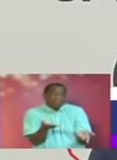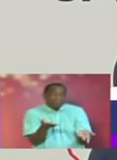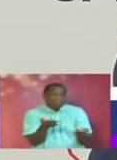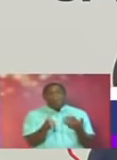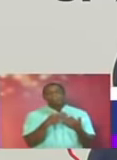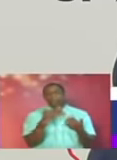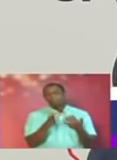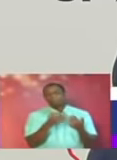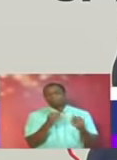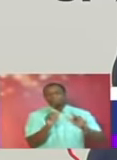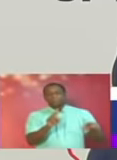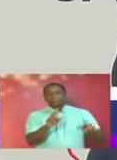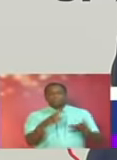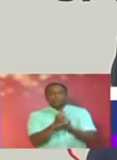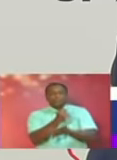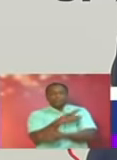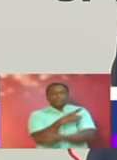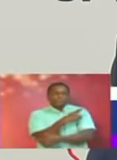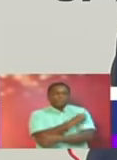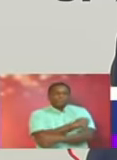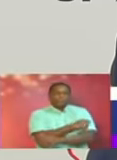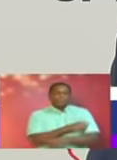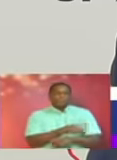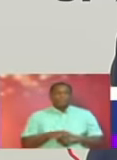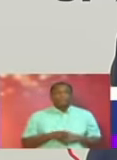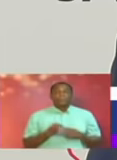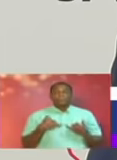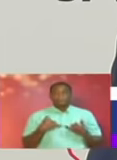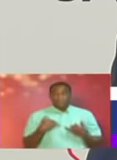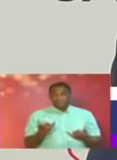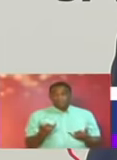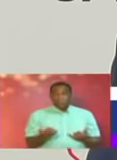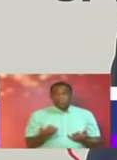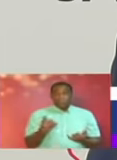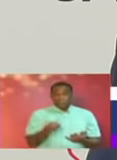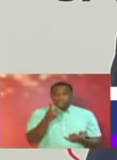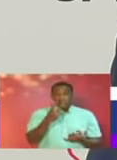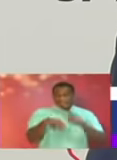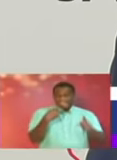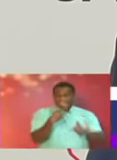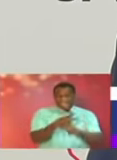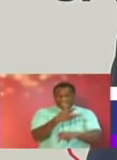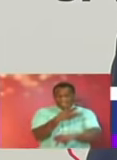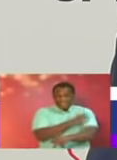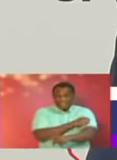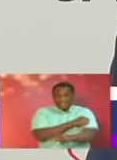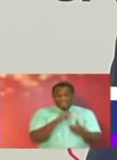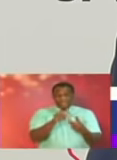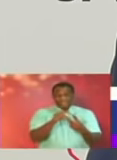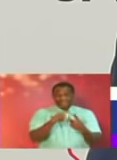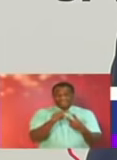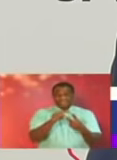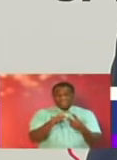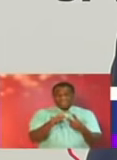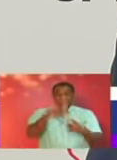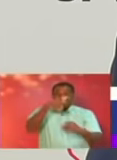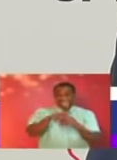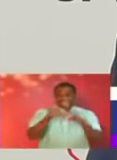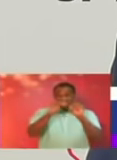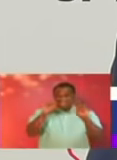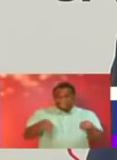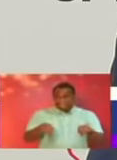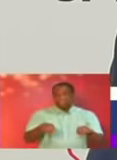vaccinated. We now have 2 brands of vaccines in the system, 2 excellent vaccines that